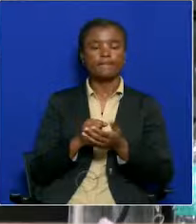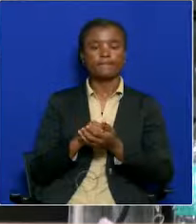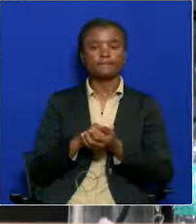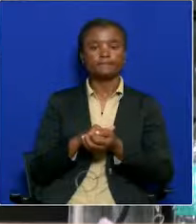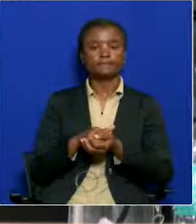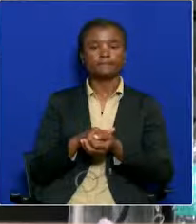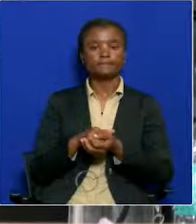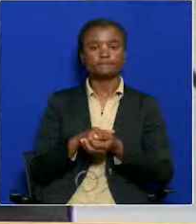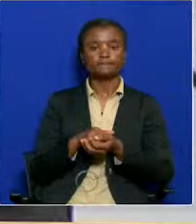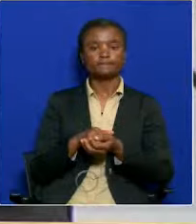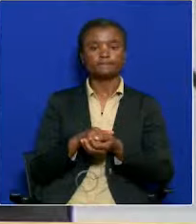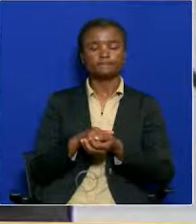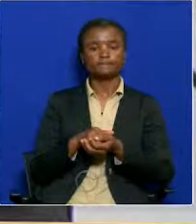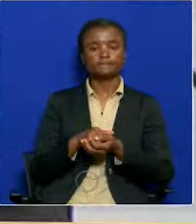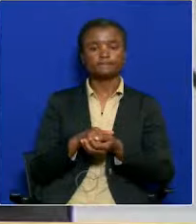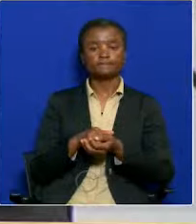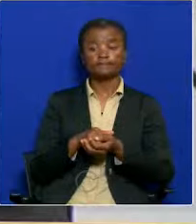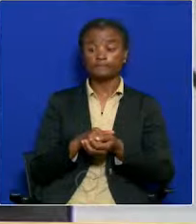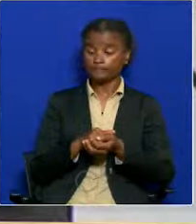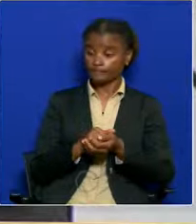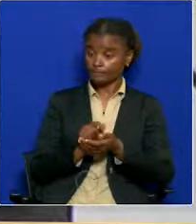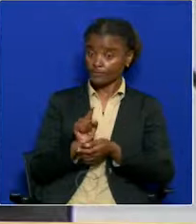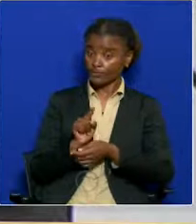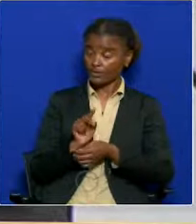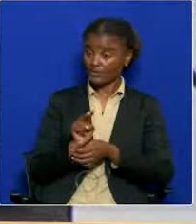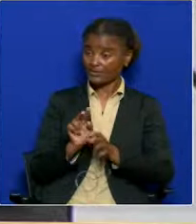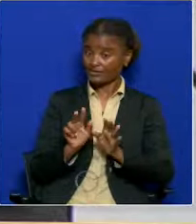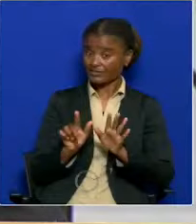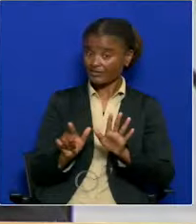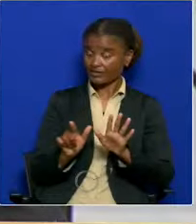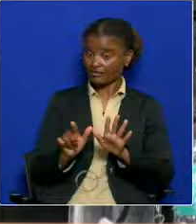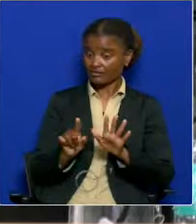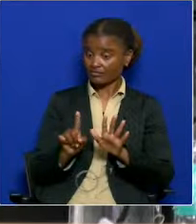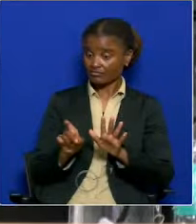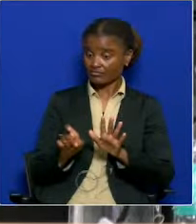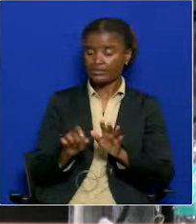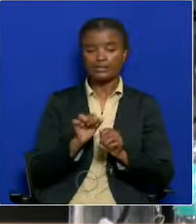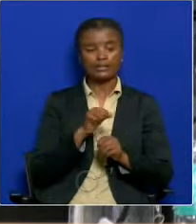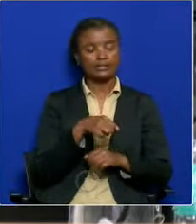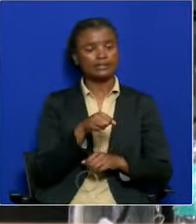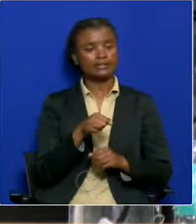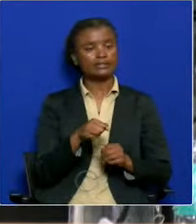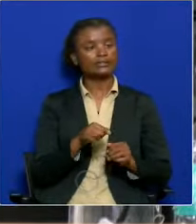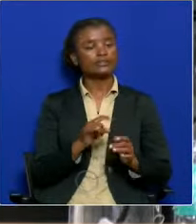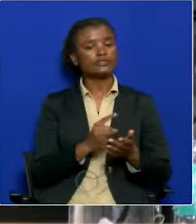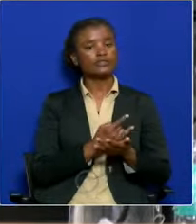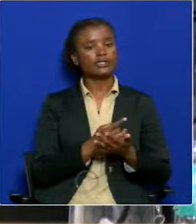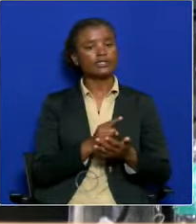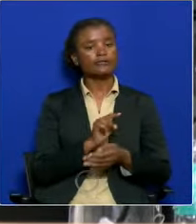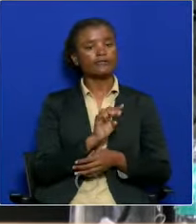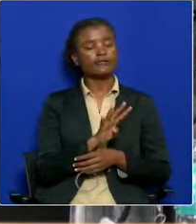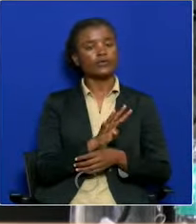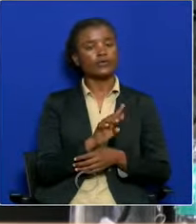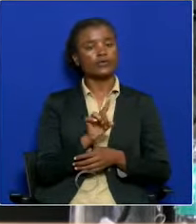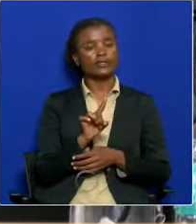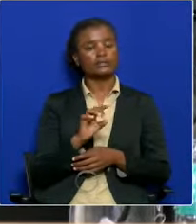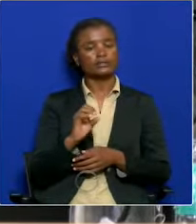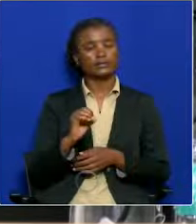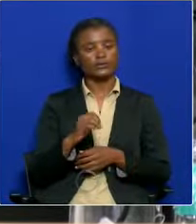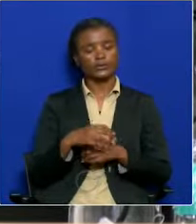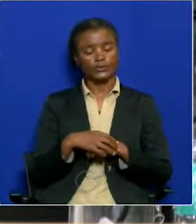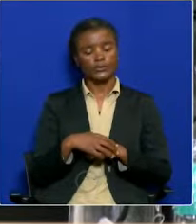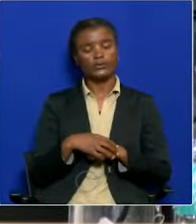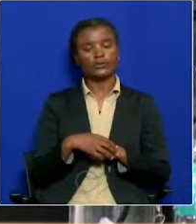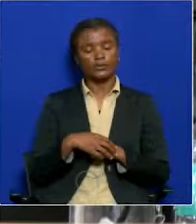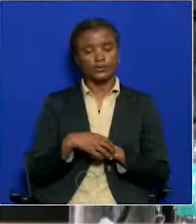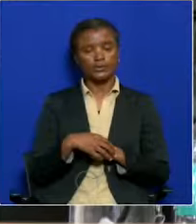Is the one at 127? yes, 127, chat 410. Okay. So that's a